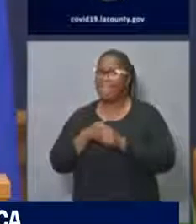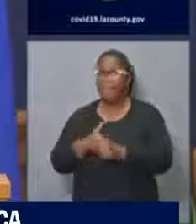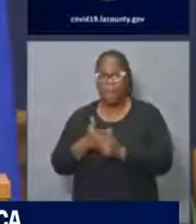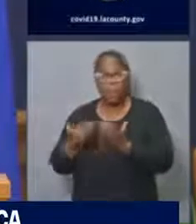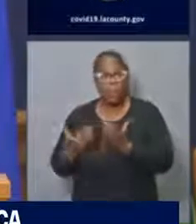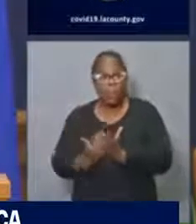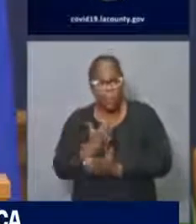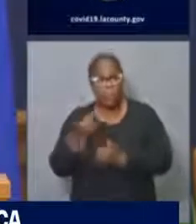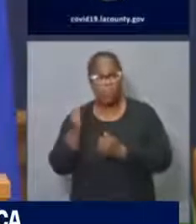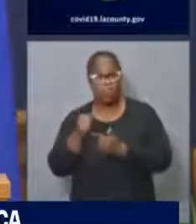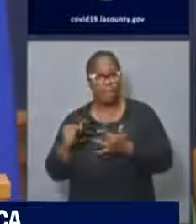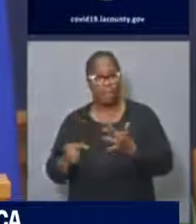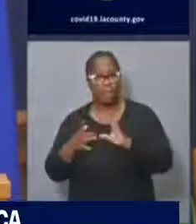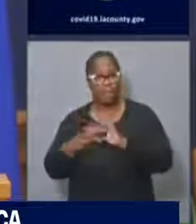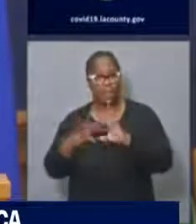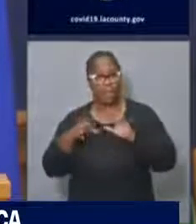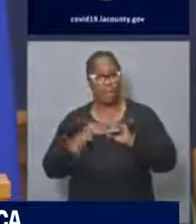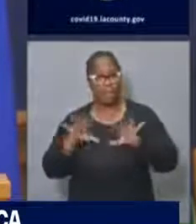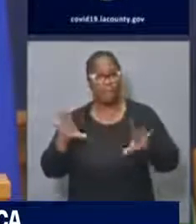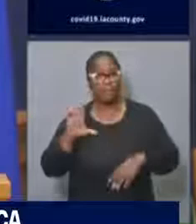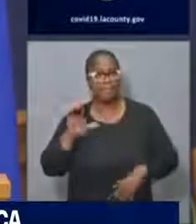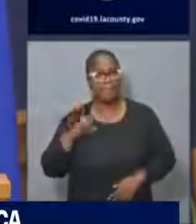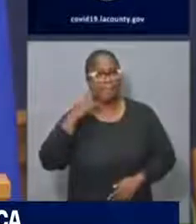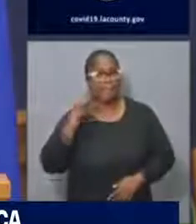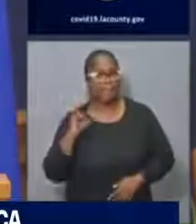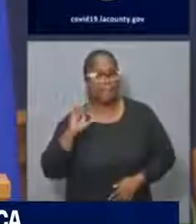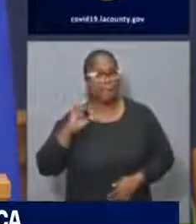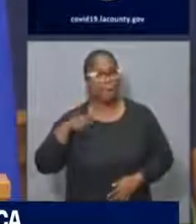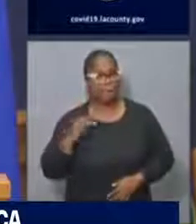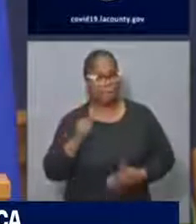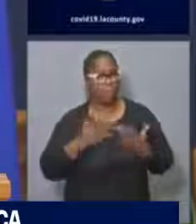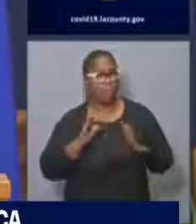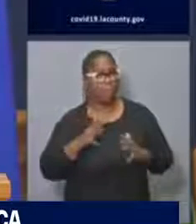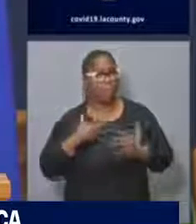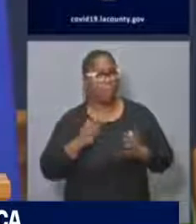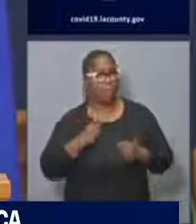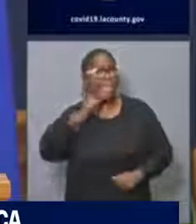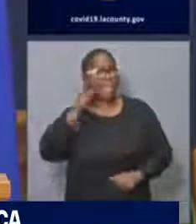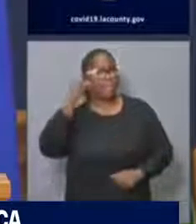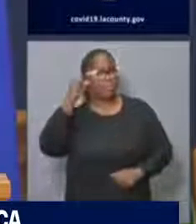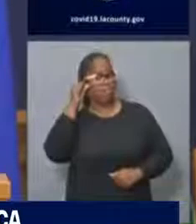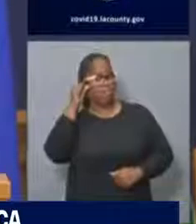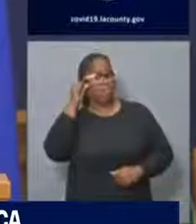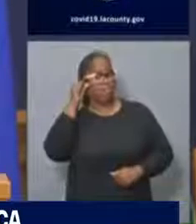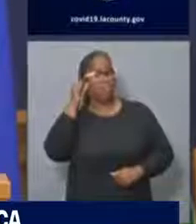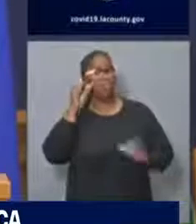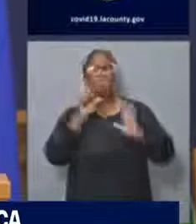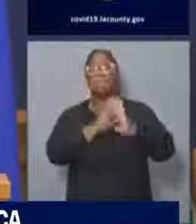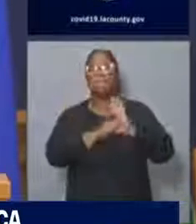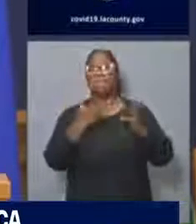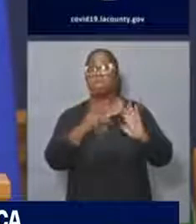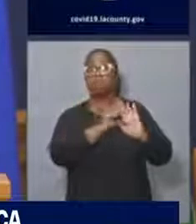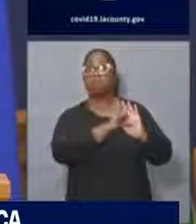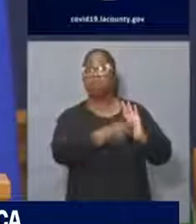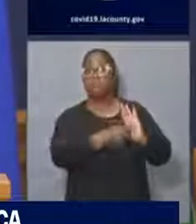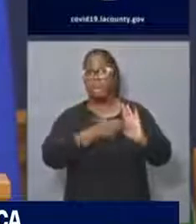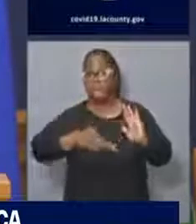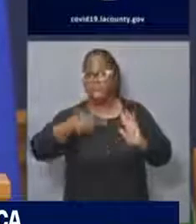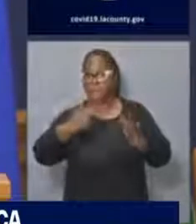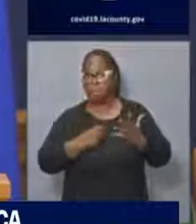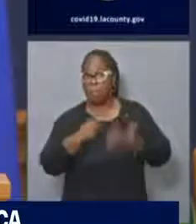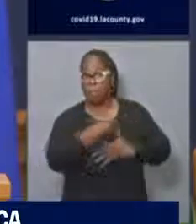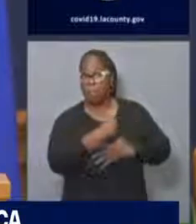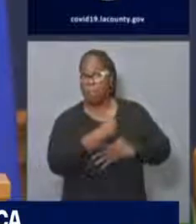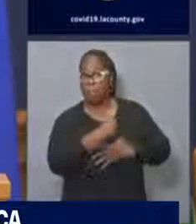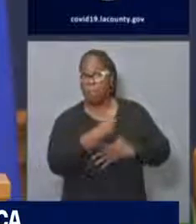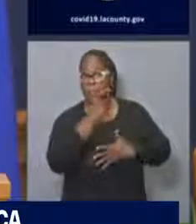new criteria that was released by California Department of Public Health yesterday, though the state makes it clear that the higher priority should be given